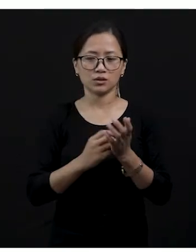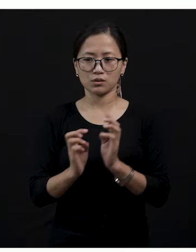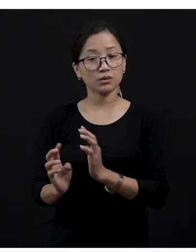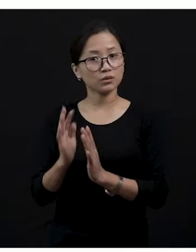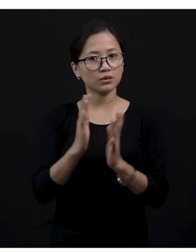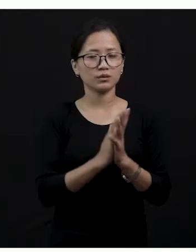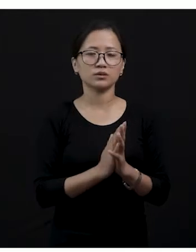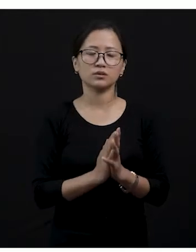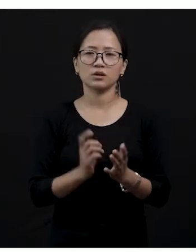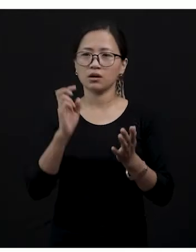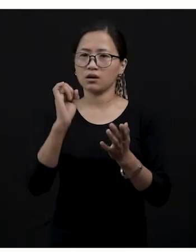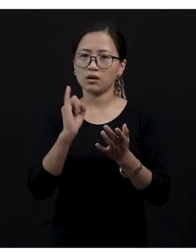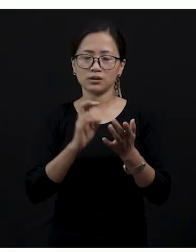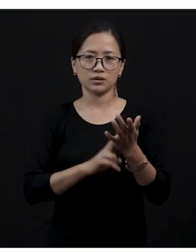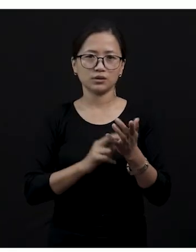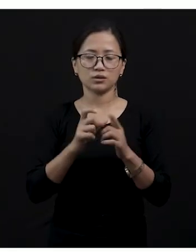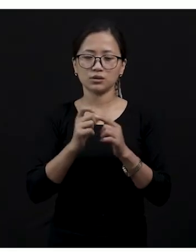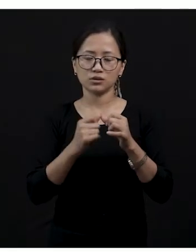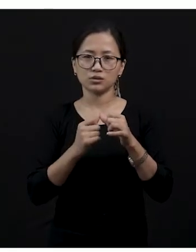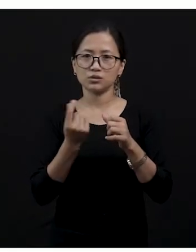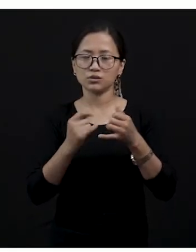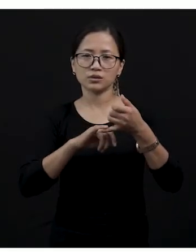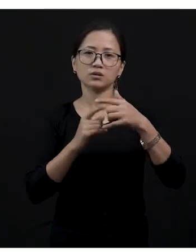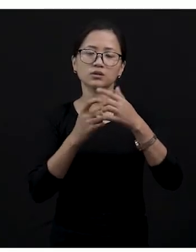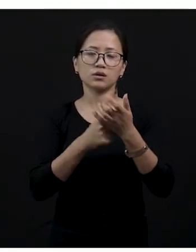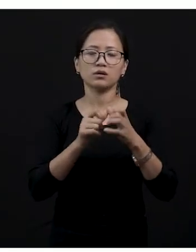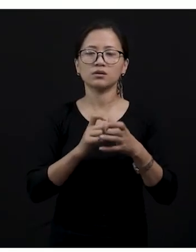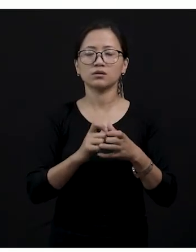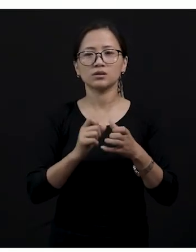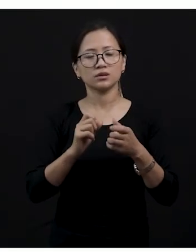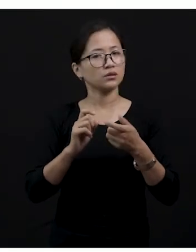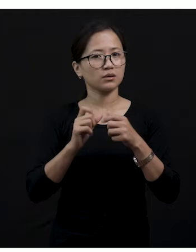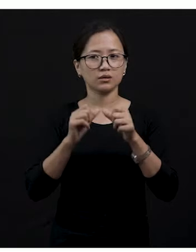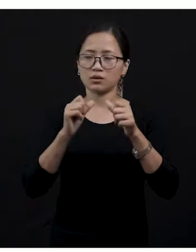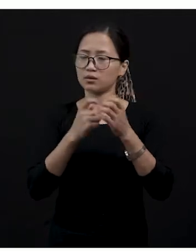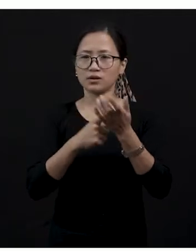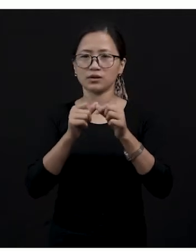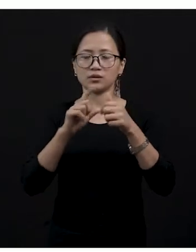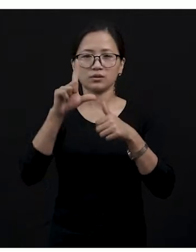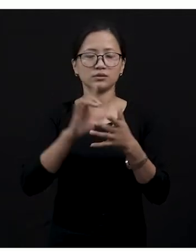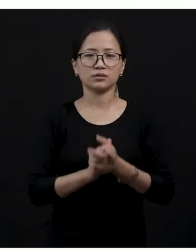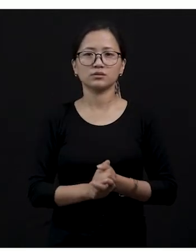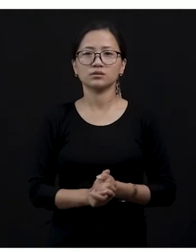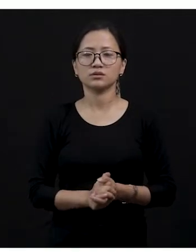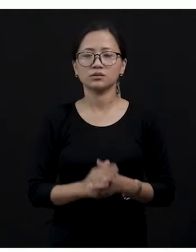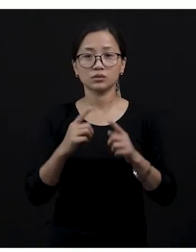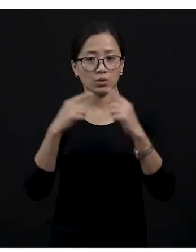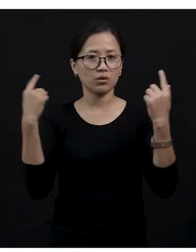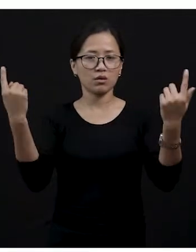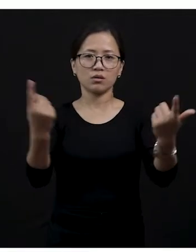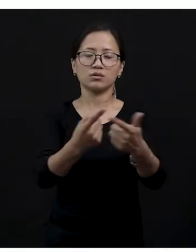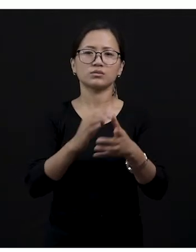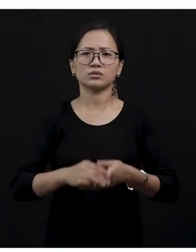or industrial needs. It is too salty for, agriculture also. We cannot use the ocean water